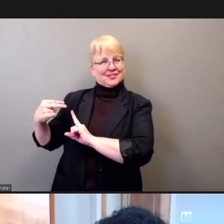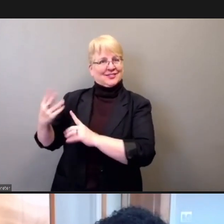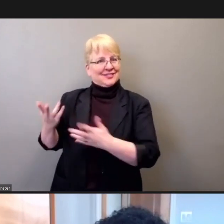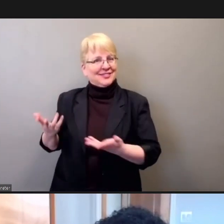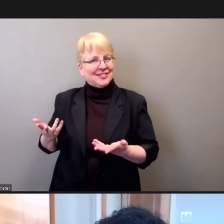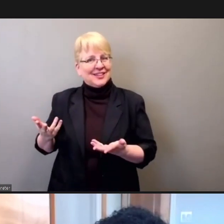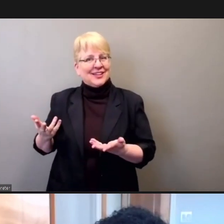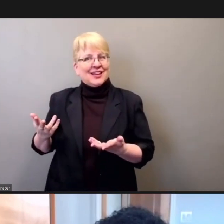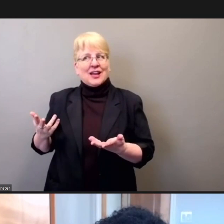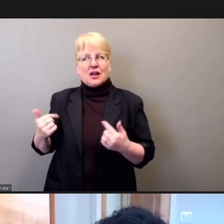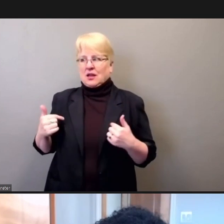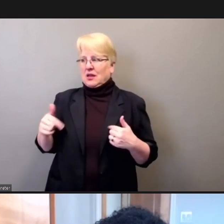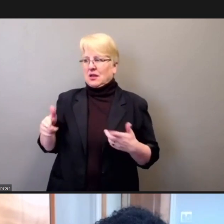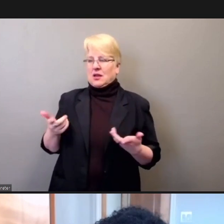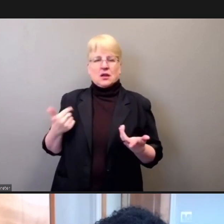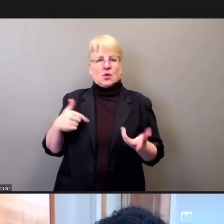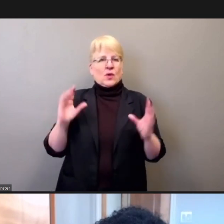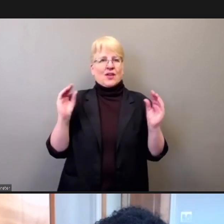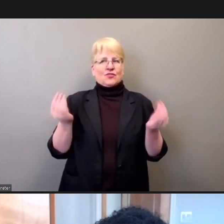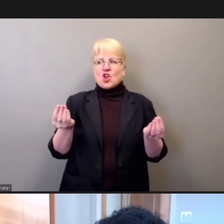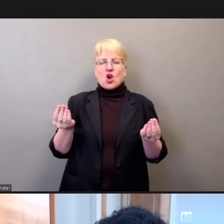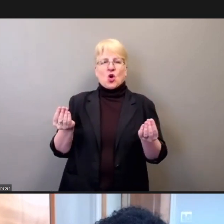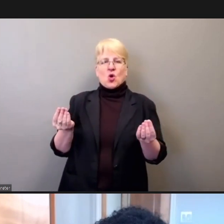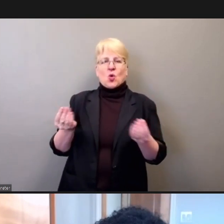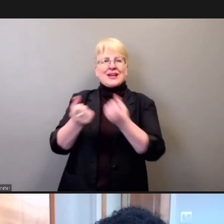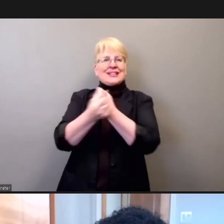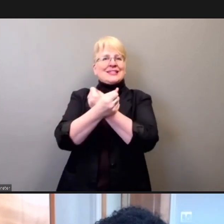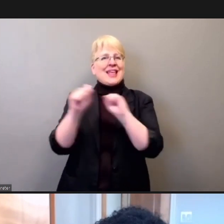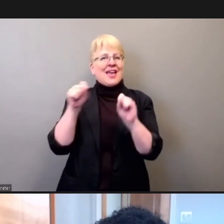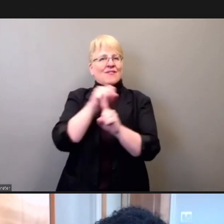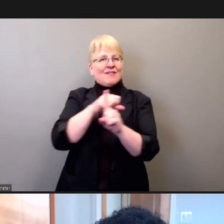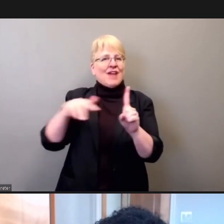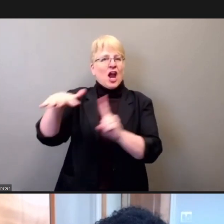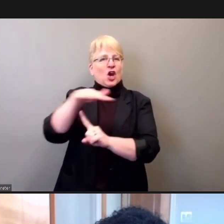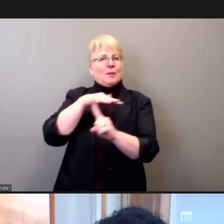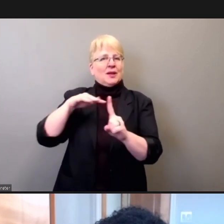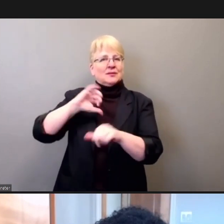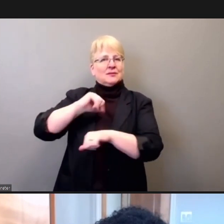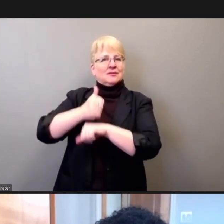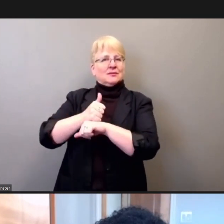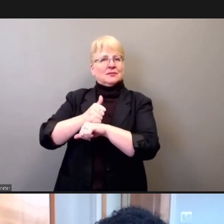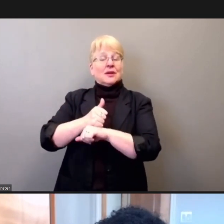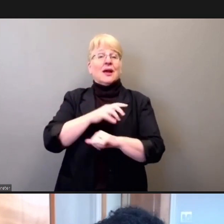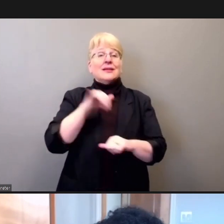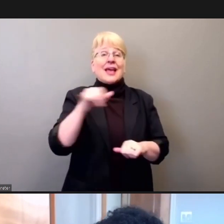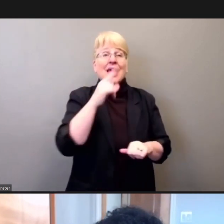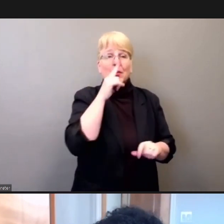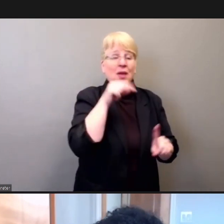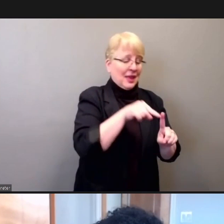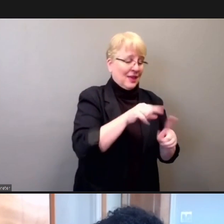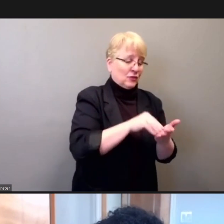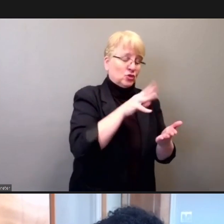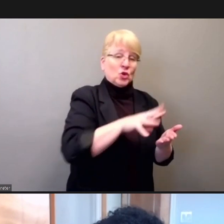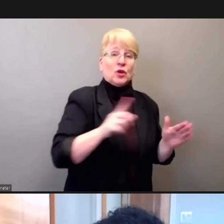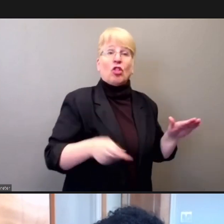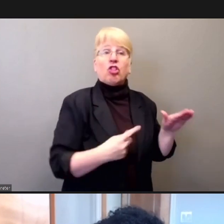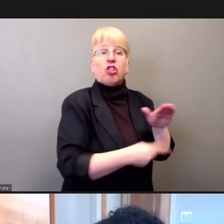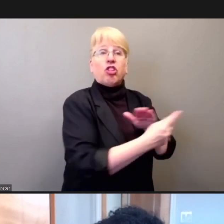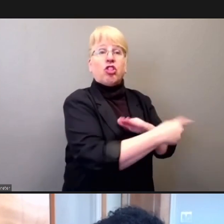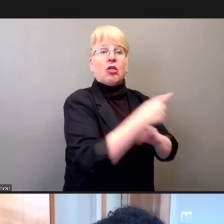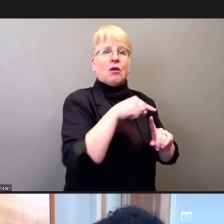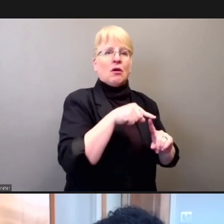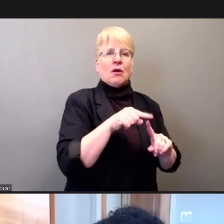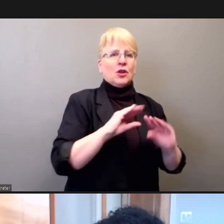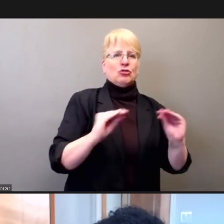don't have the same safe environments protecting our educators and our kids. And that's what we are